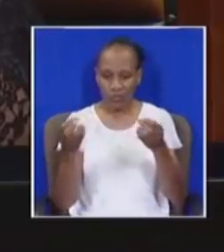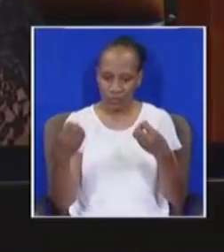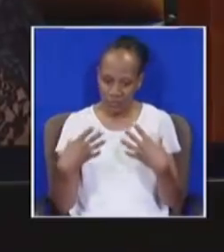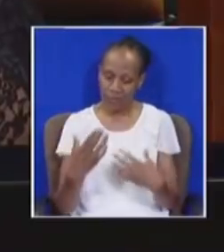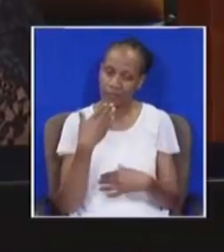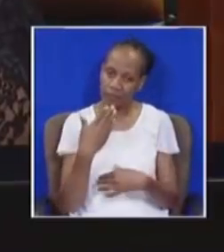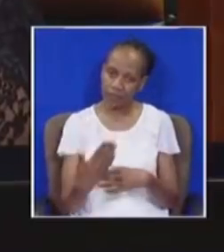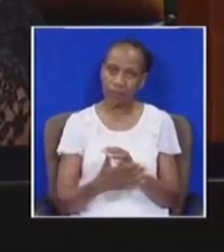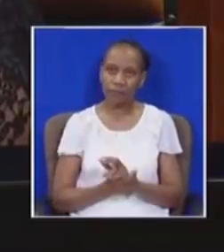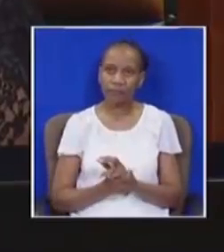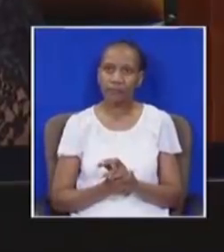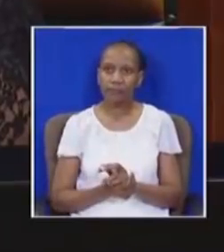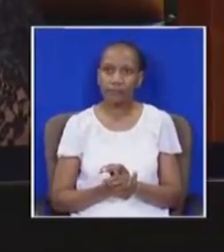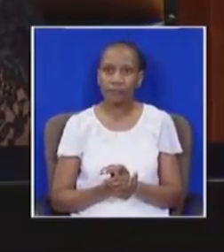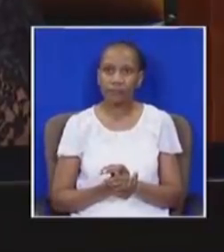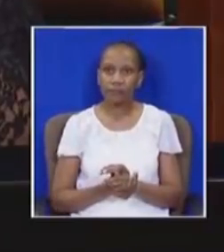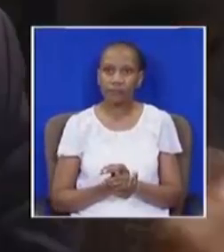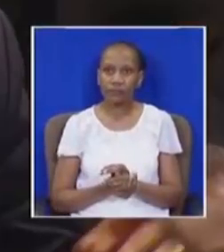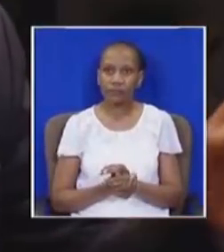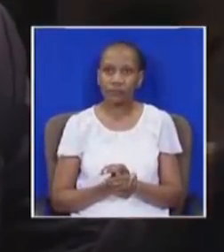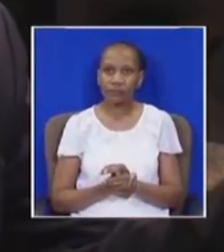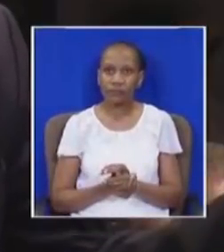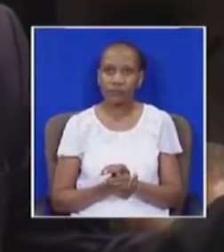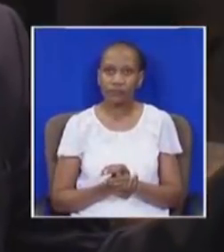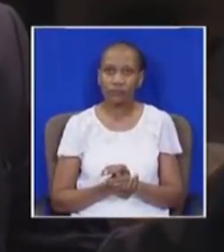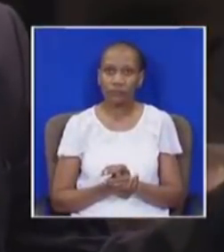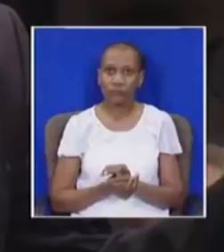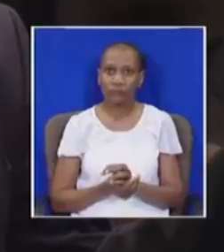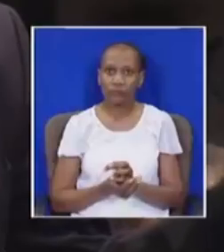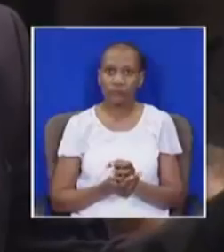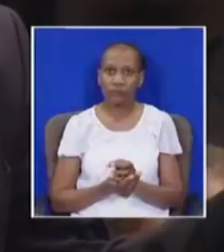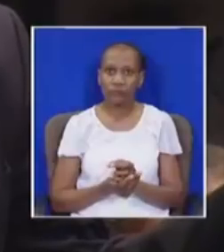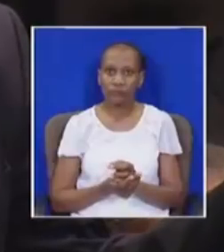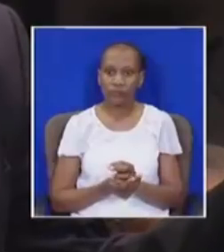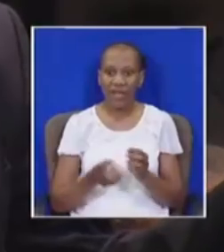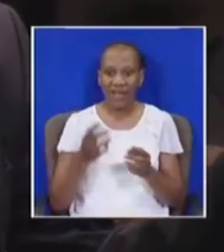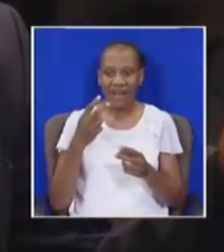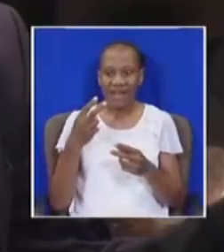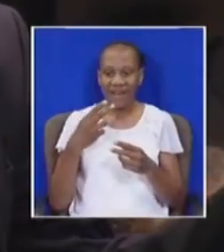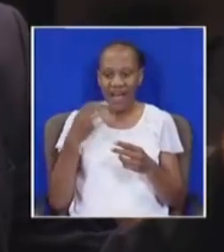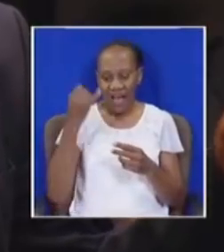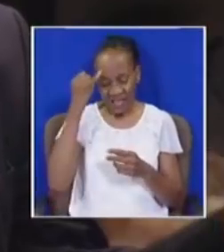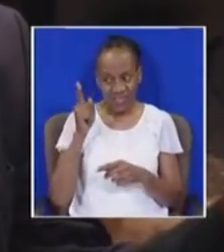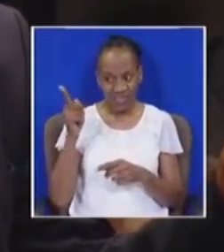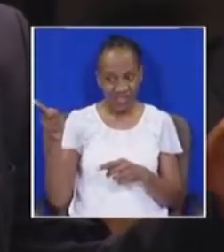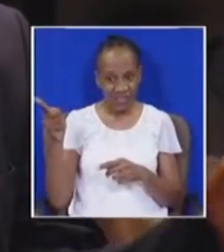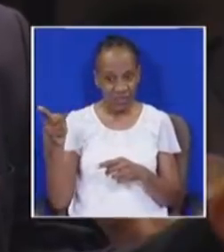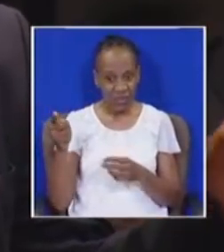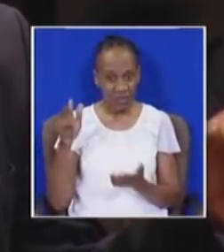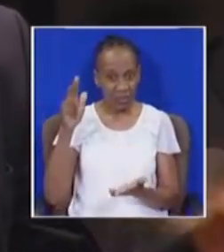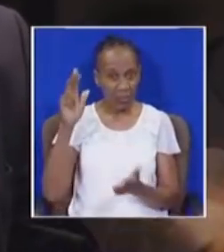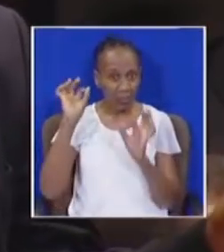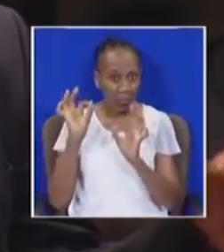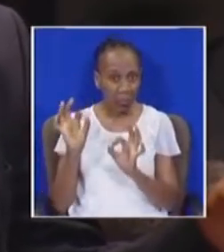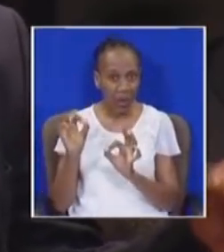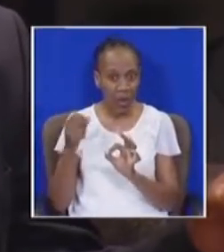matter. We cannot take that invalid view. We haven't asked for an opinion as to whether I